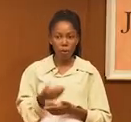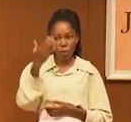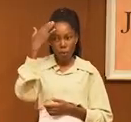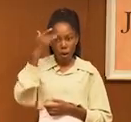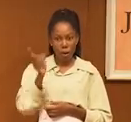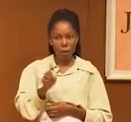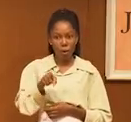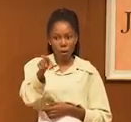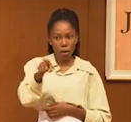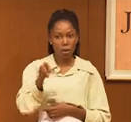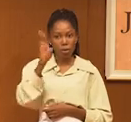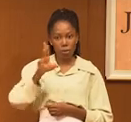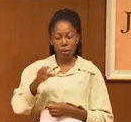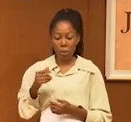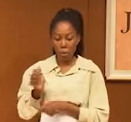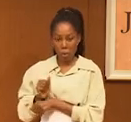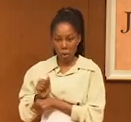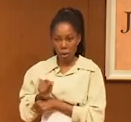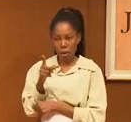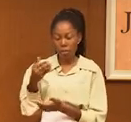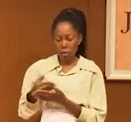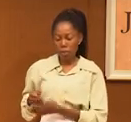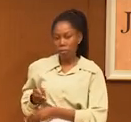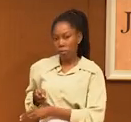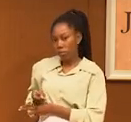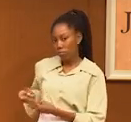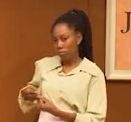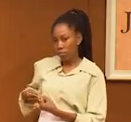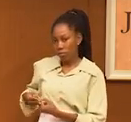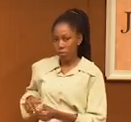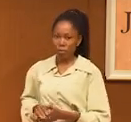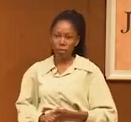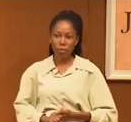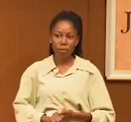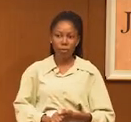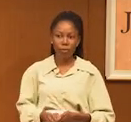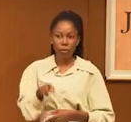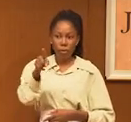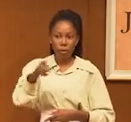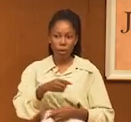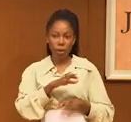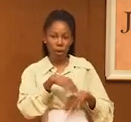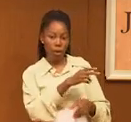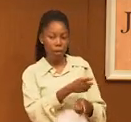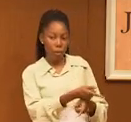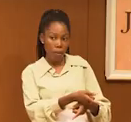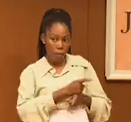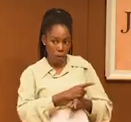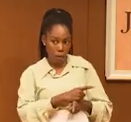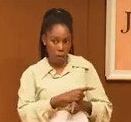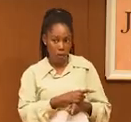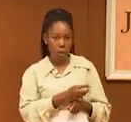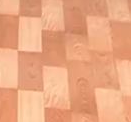working, I gathered some money. So he begged me to borrow him the sum of 500,000 to